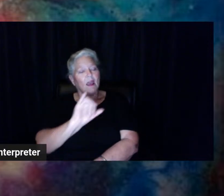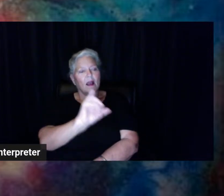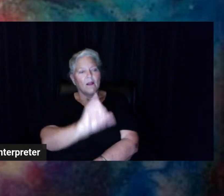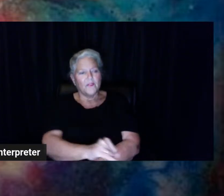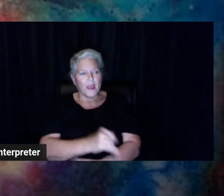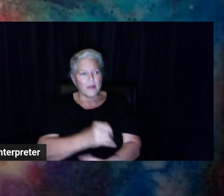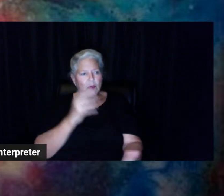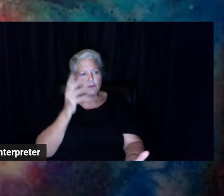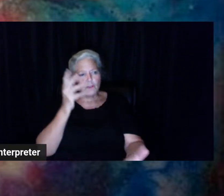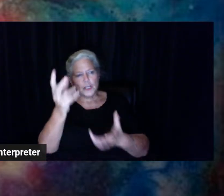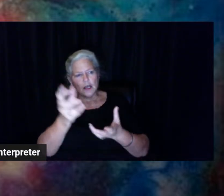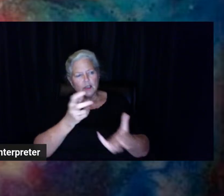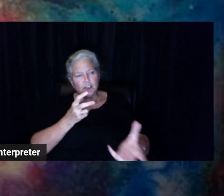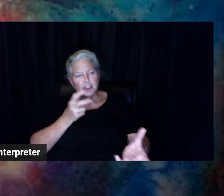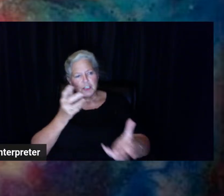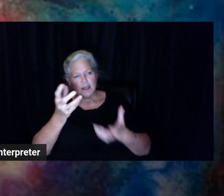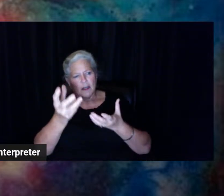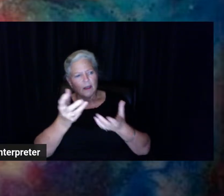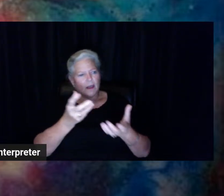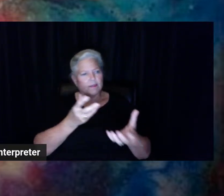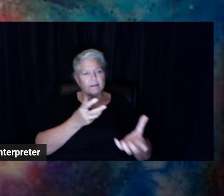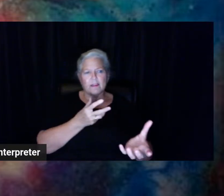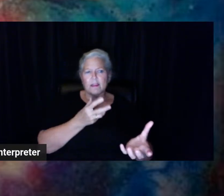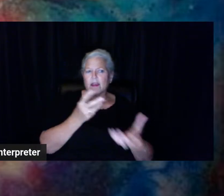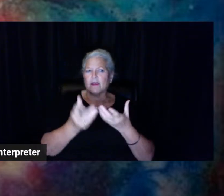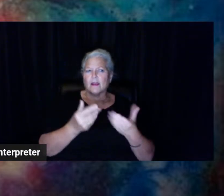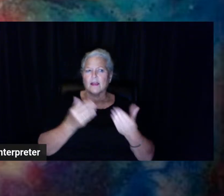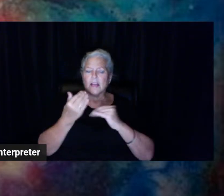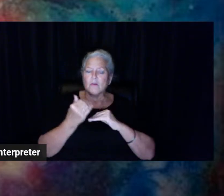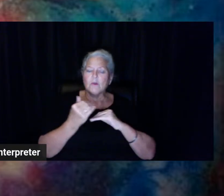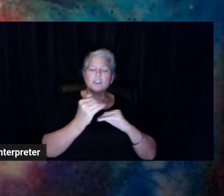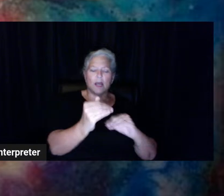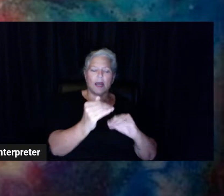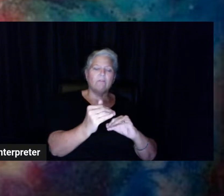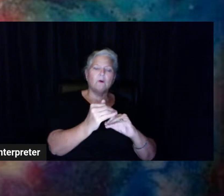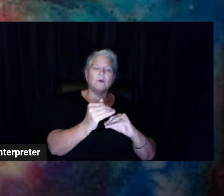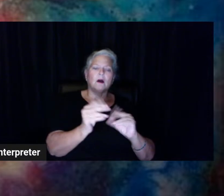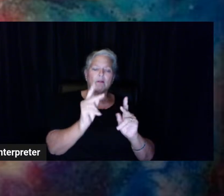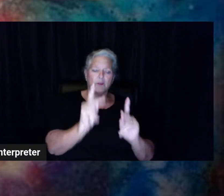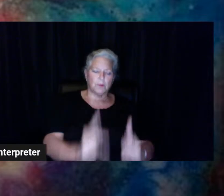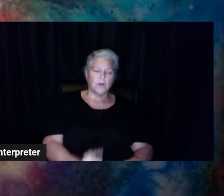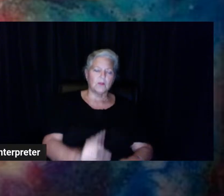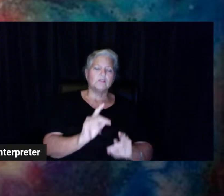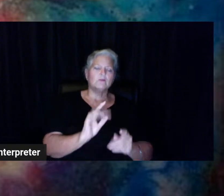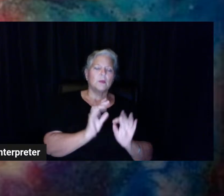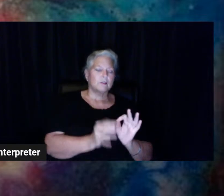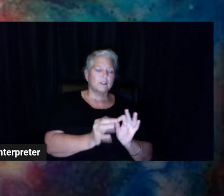CDI, they will judge the language level